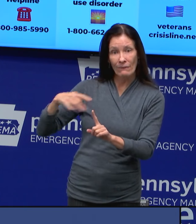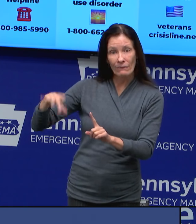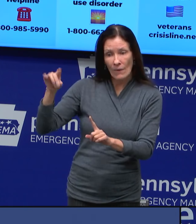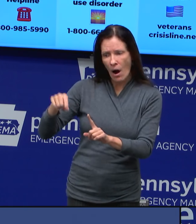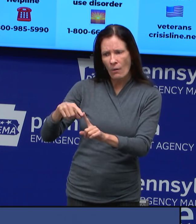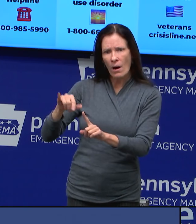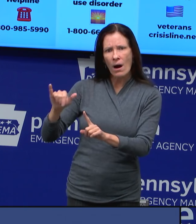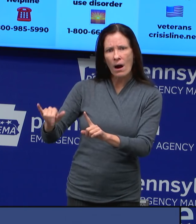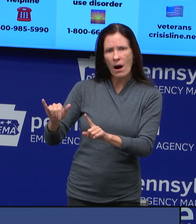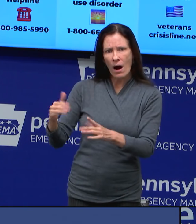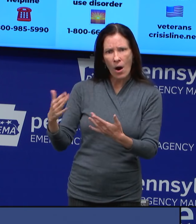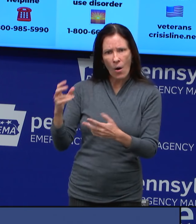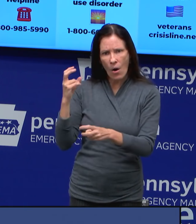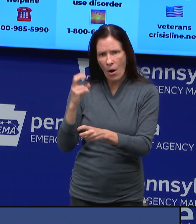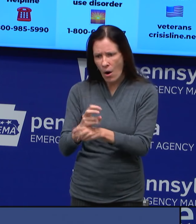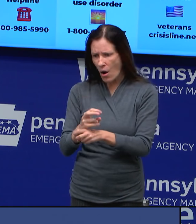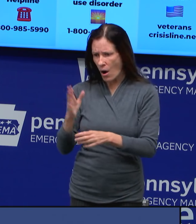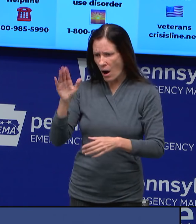efforts in terms of